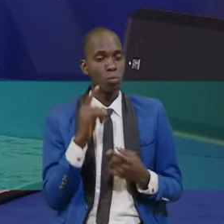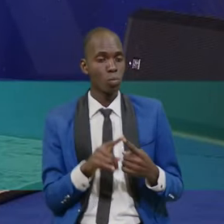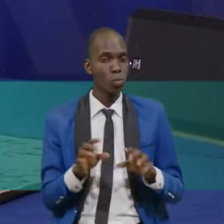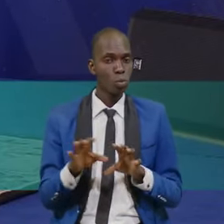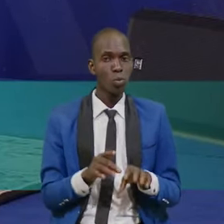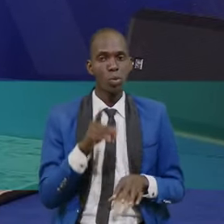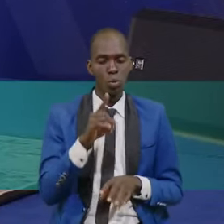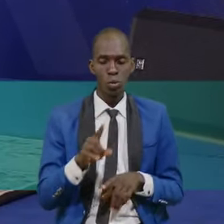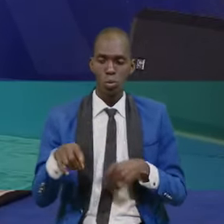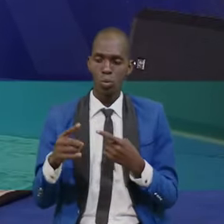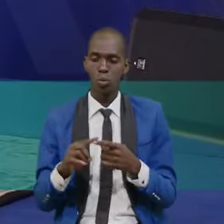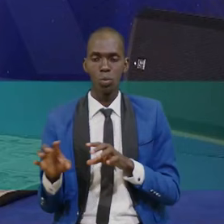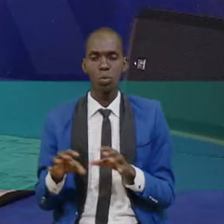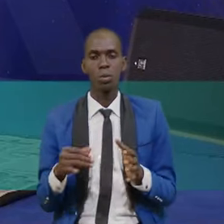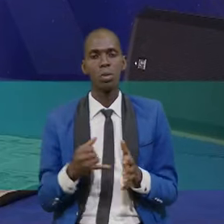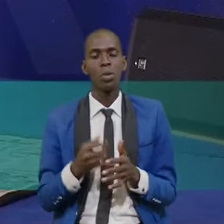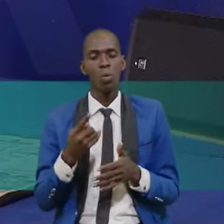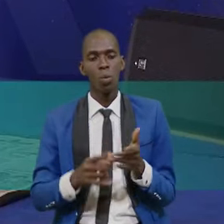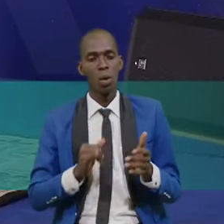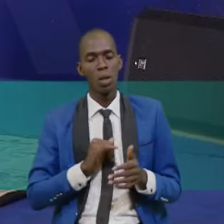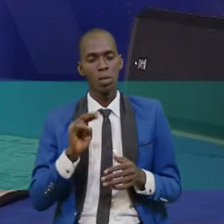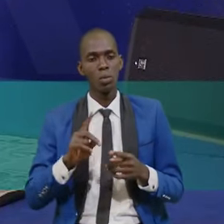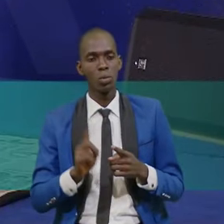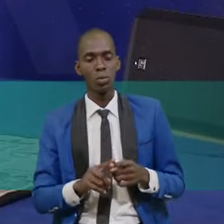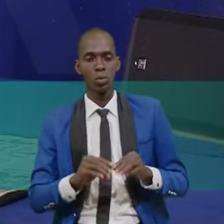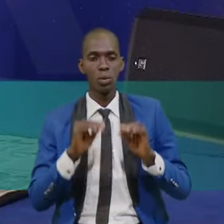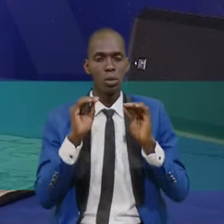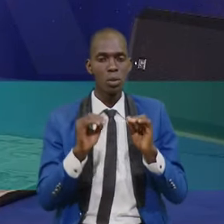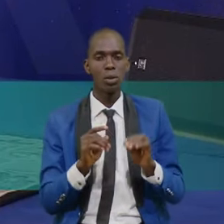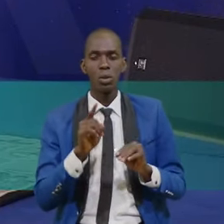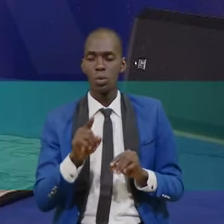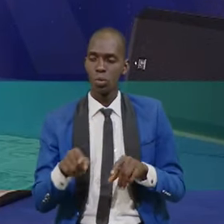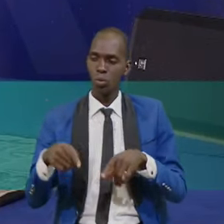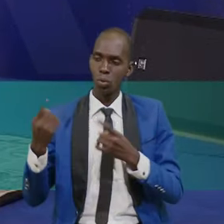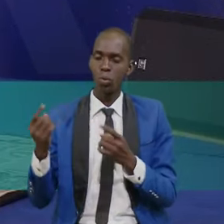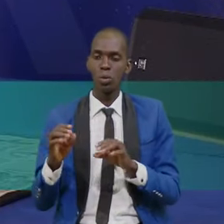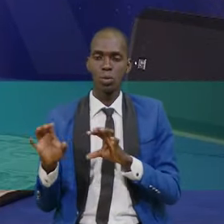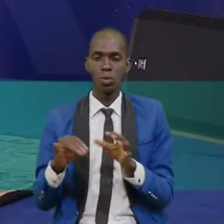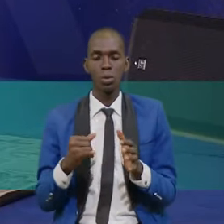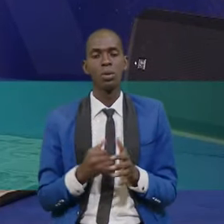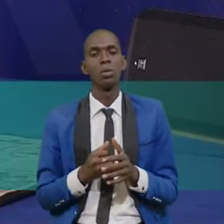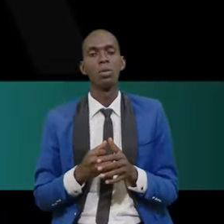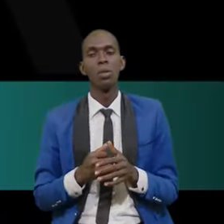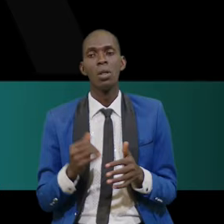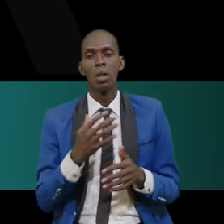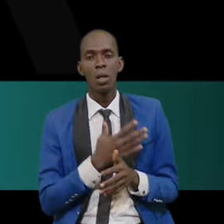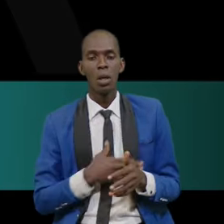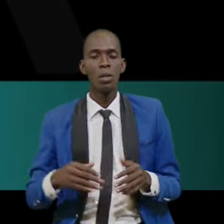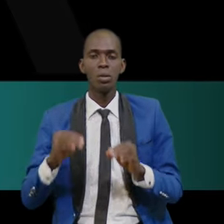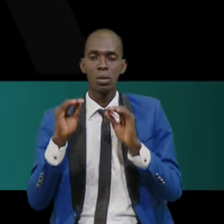been emphasizing, if I were here on the earth, go and emphasize